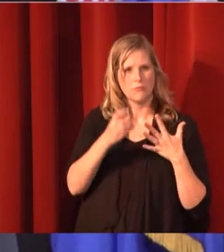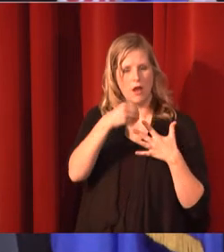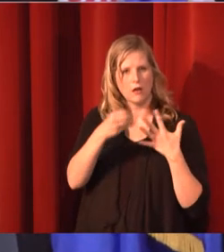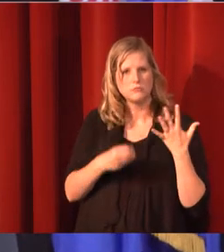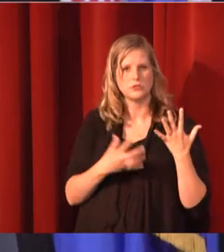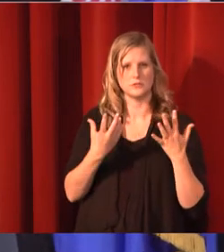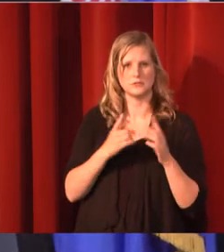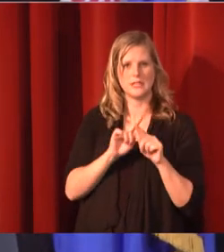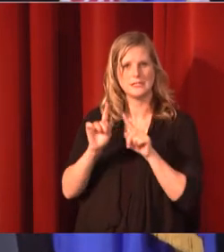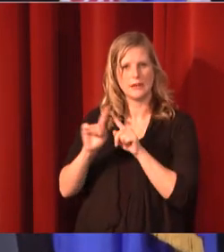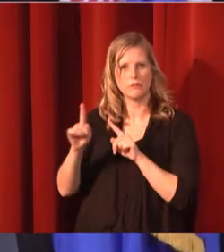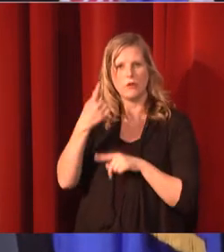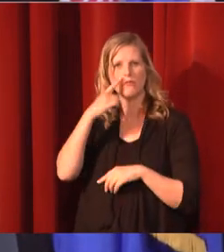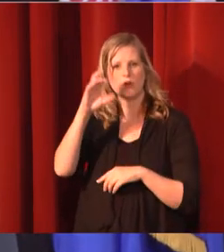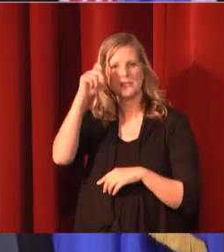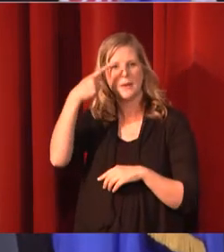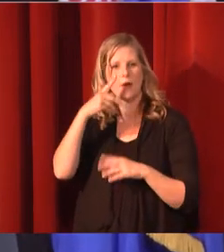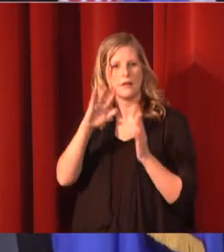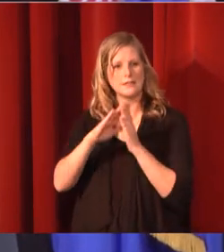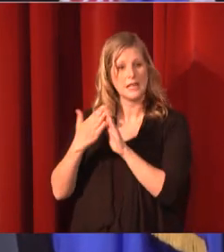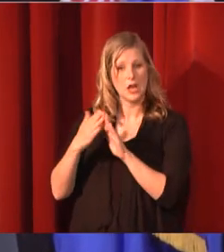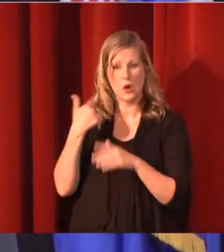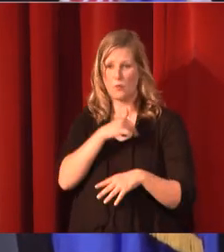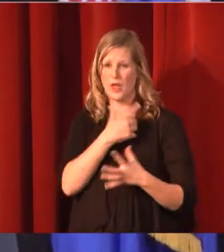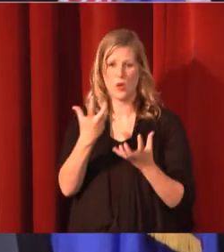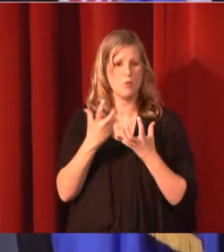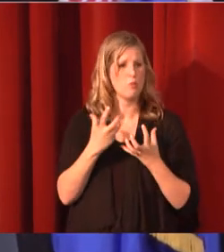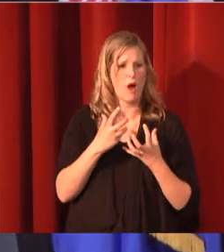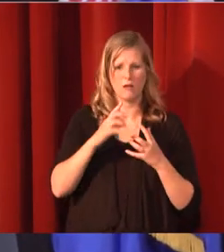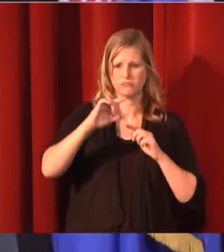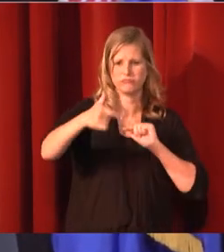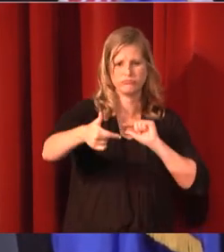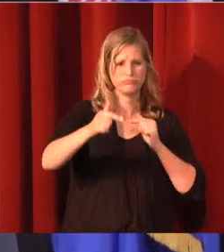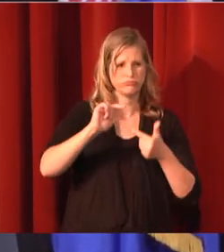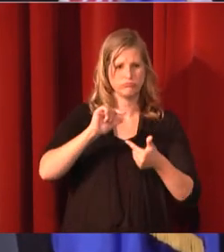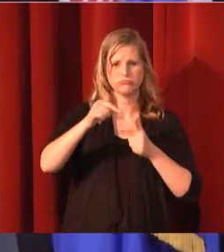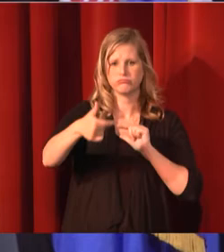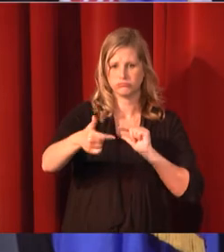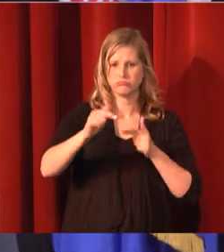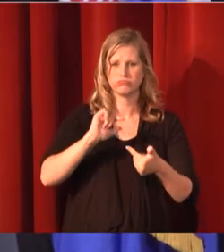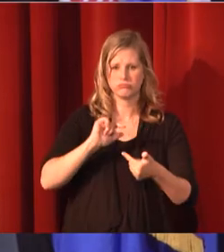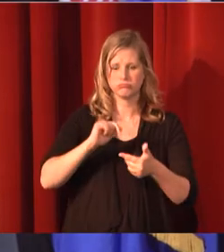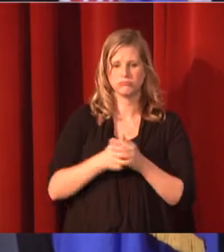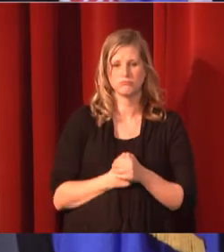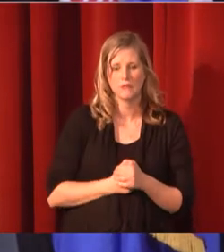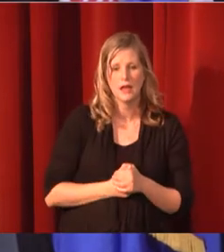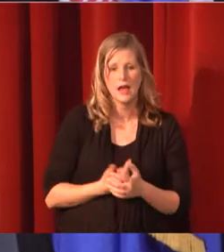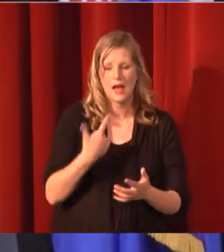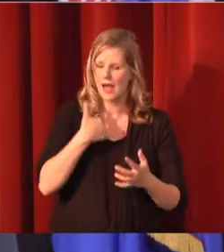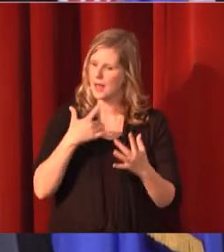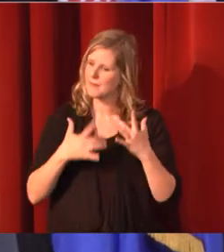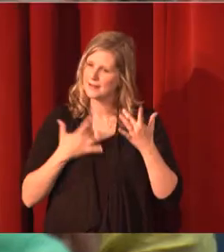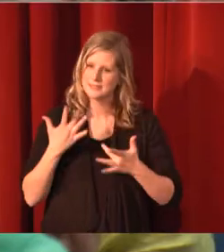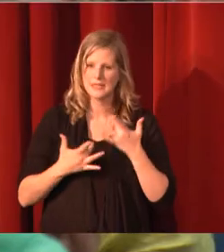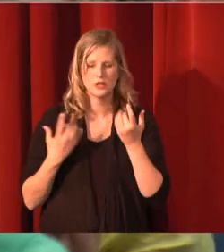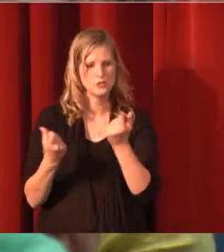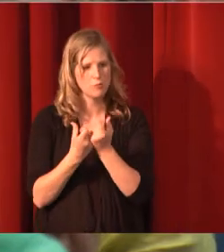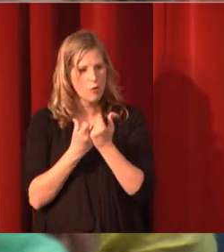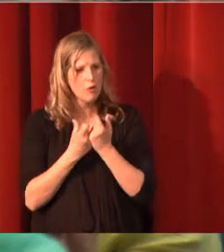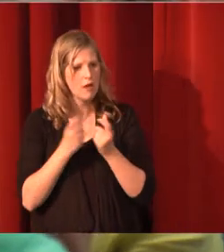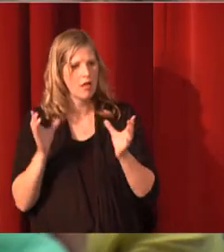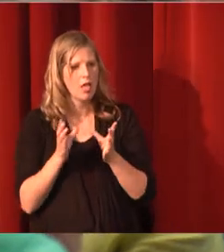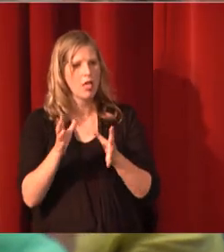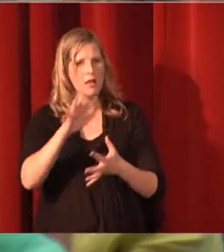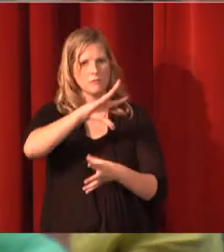so the goal is to have a two-way dialogue about our city I'm excited and supportive about actively engaging in a